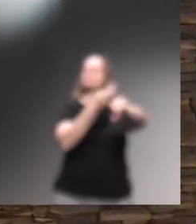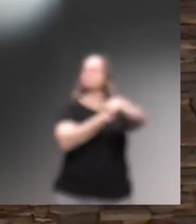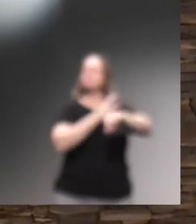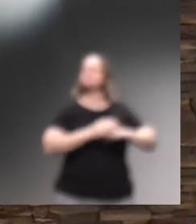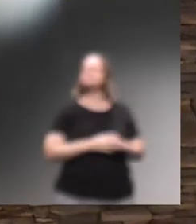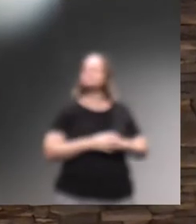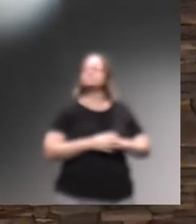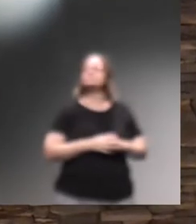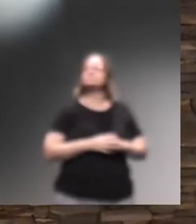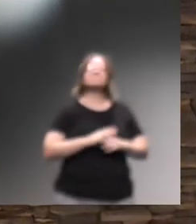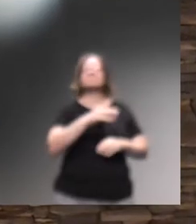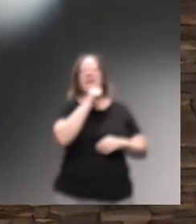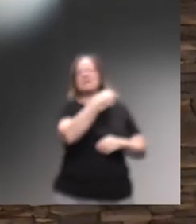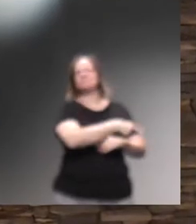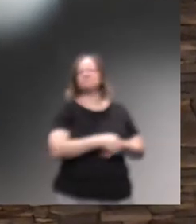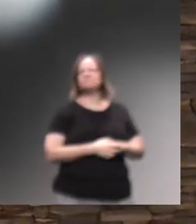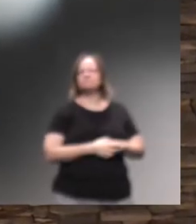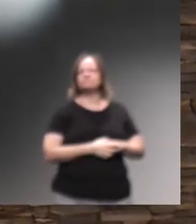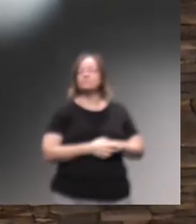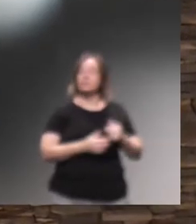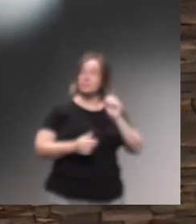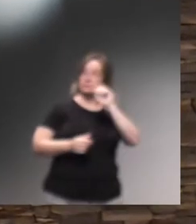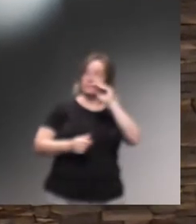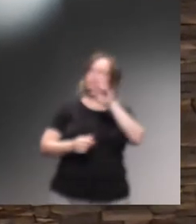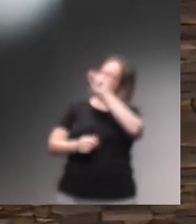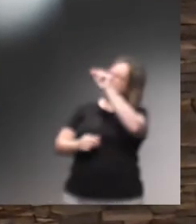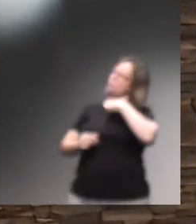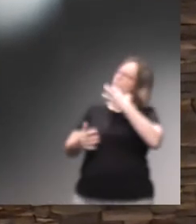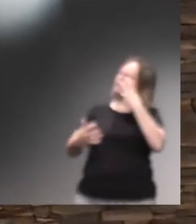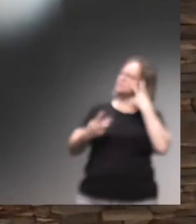says, bring him to me.